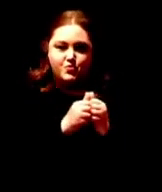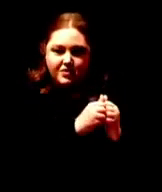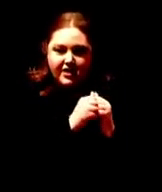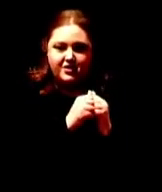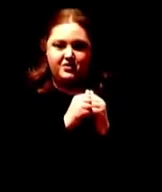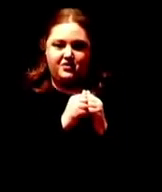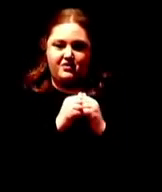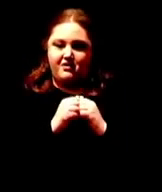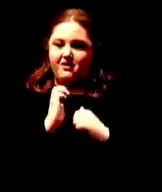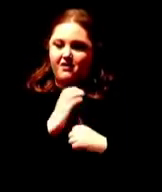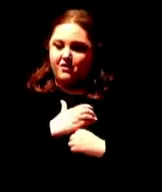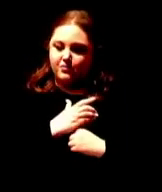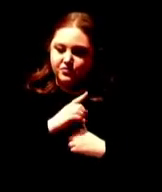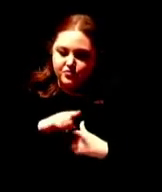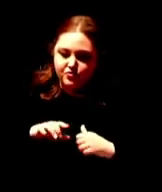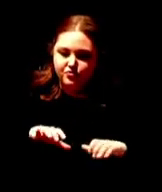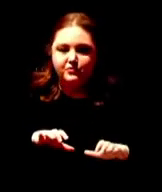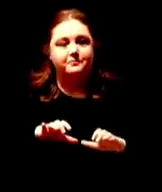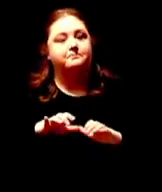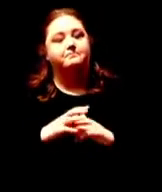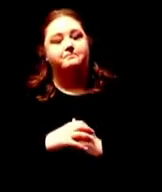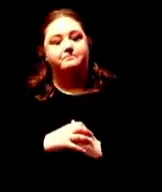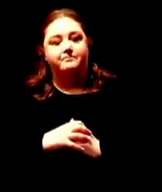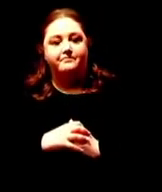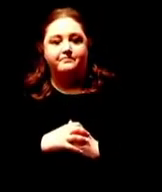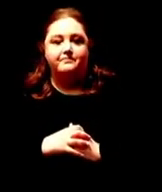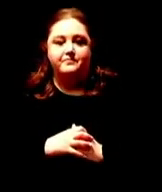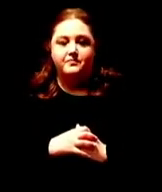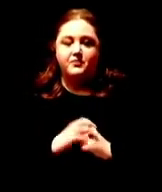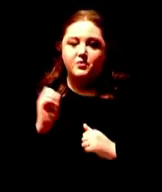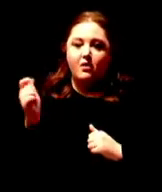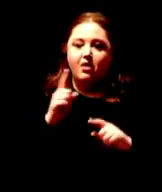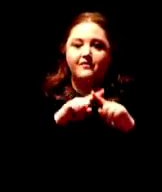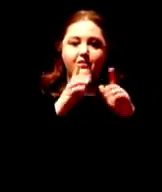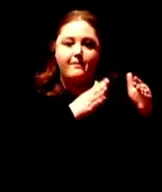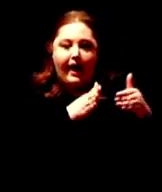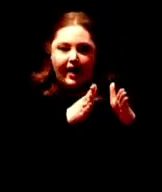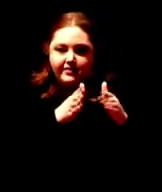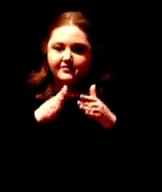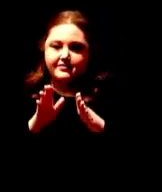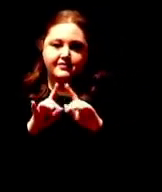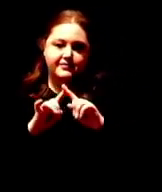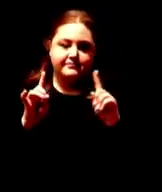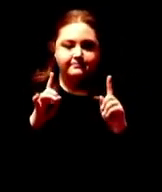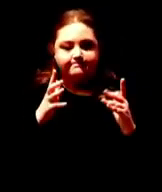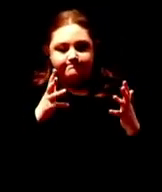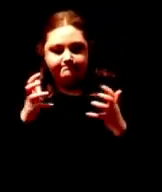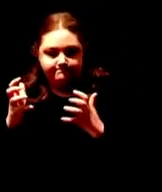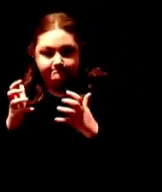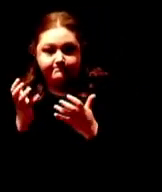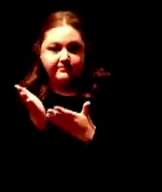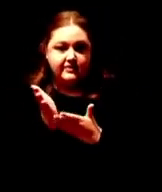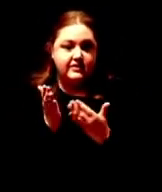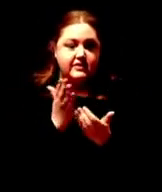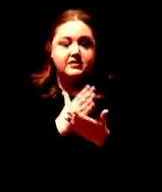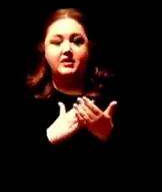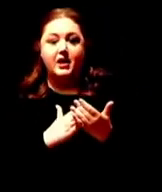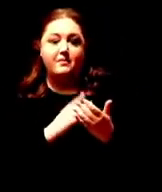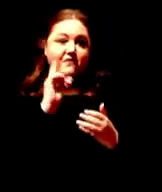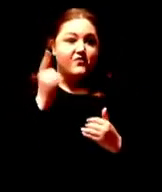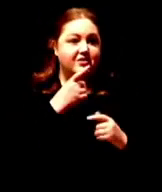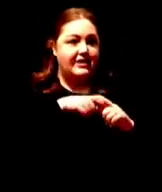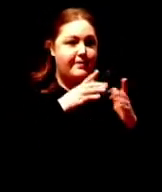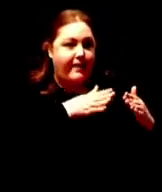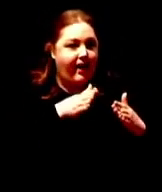journey that will lead to separate adventures. We all have different paths we are following. Some are making the path for the